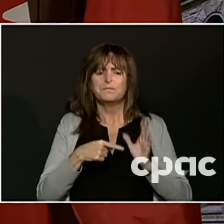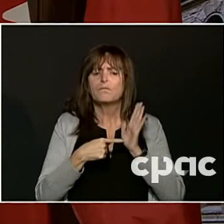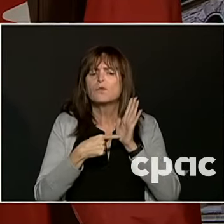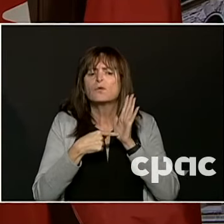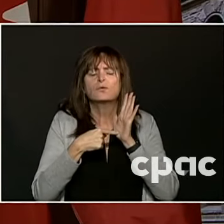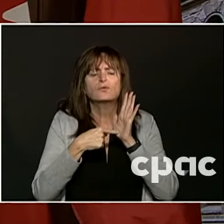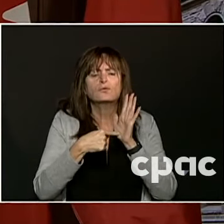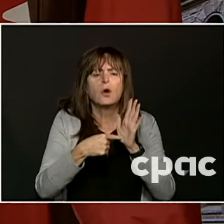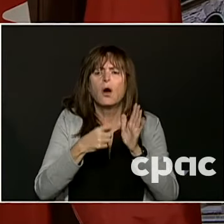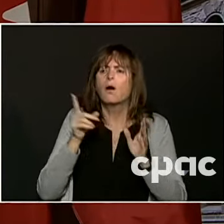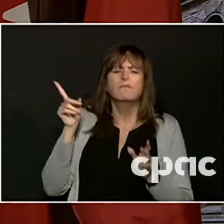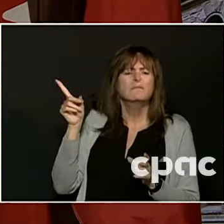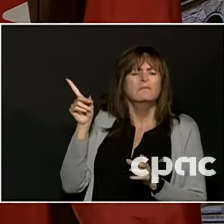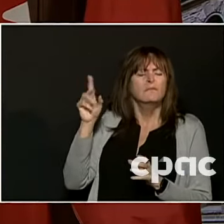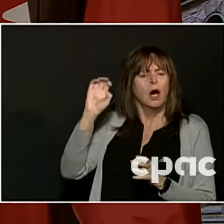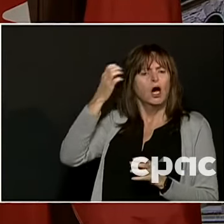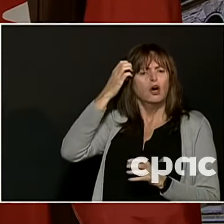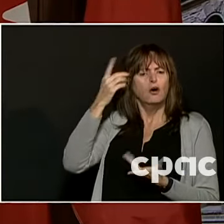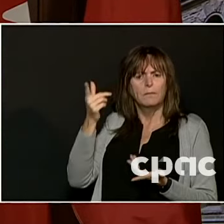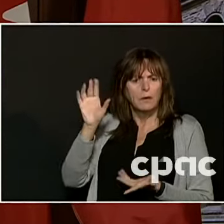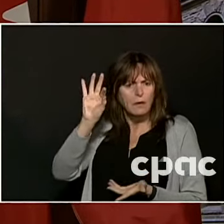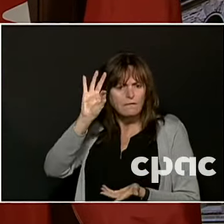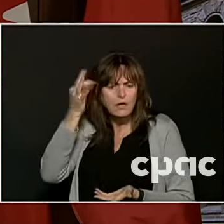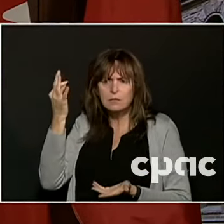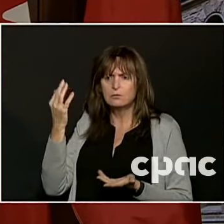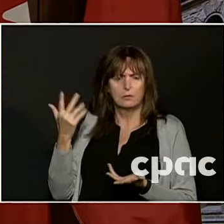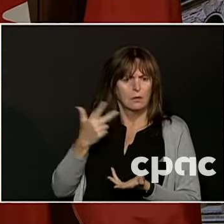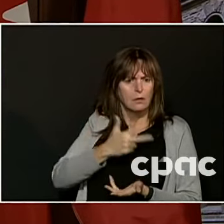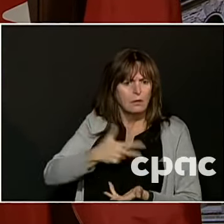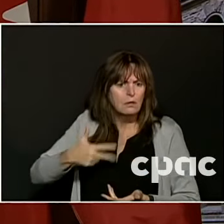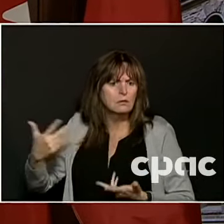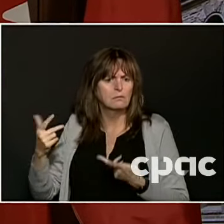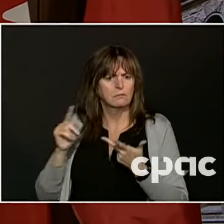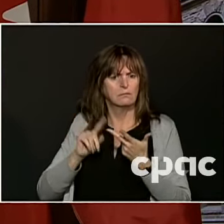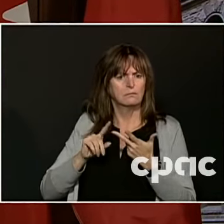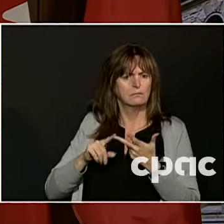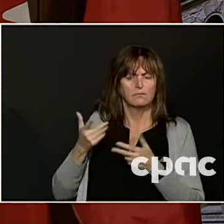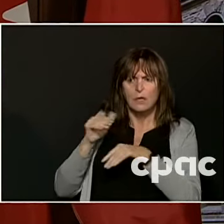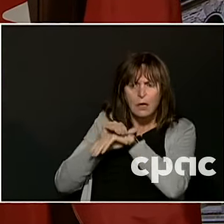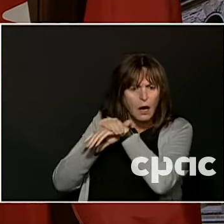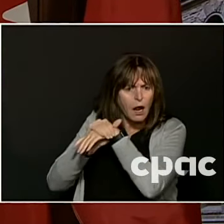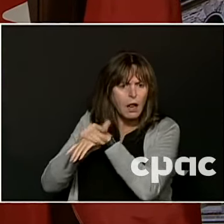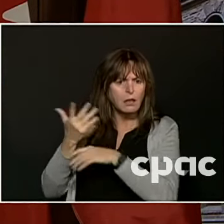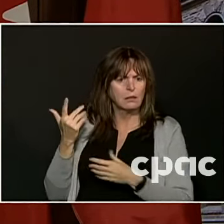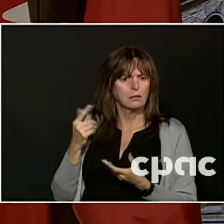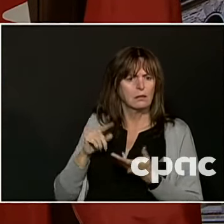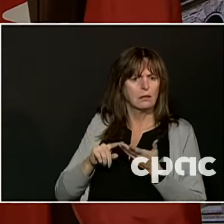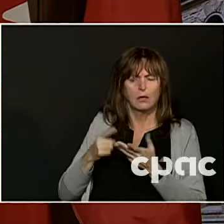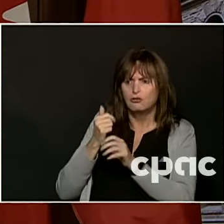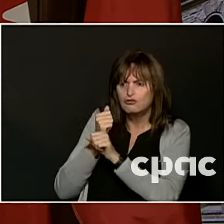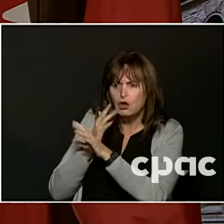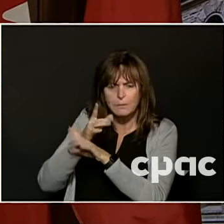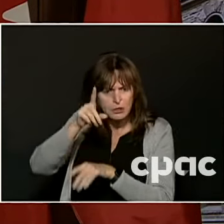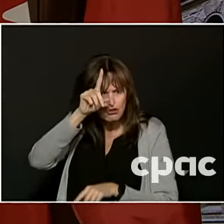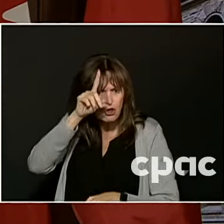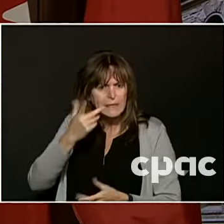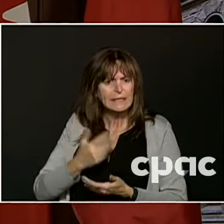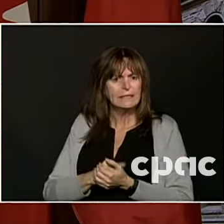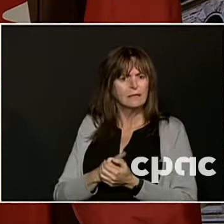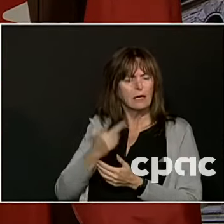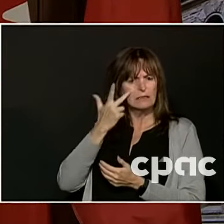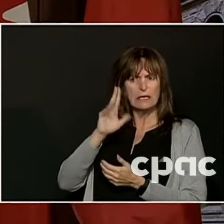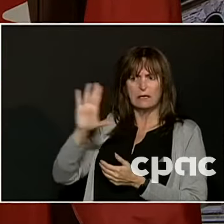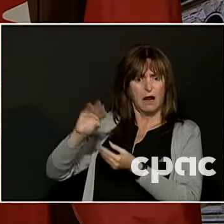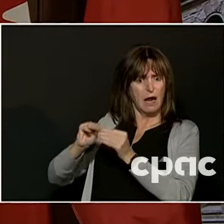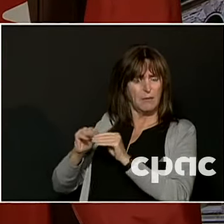France, Netherlands, the United Kingdom, and Germany as COVID case rates grew. You can see on this chart that all of